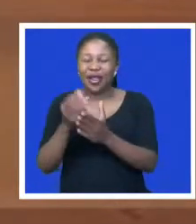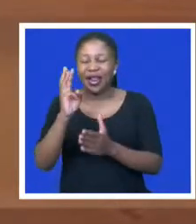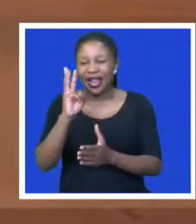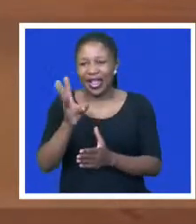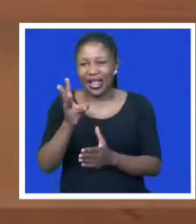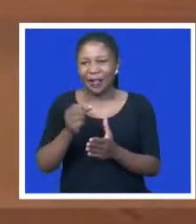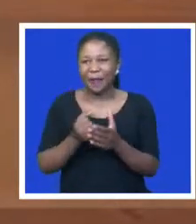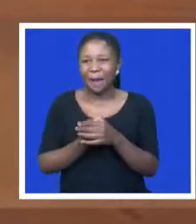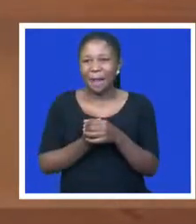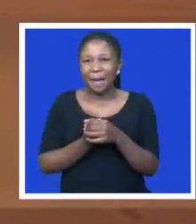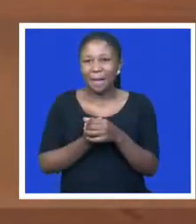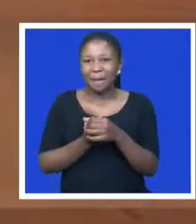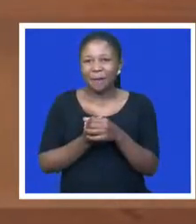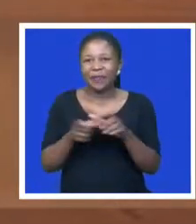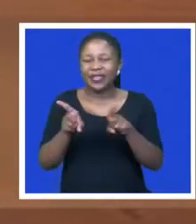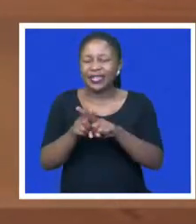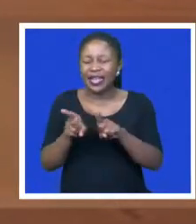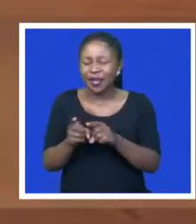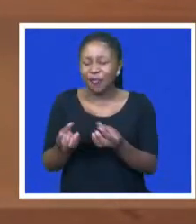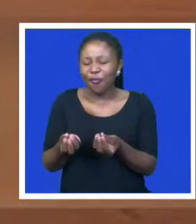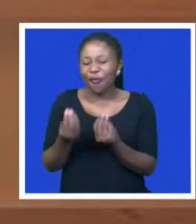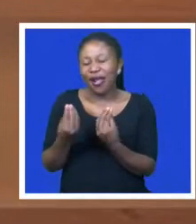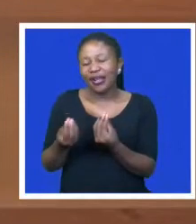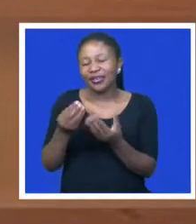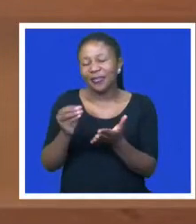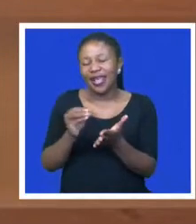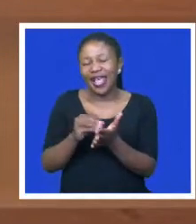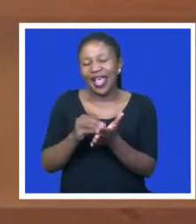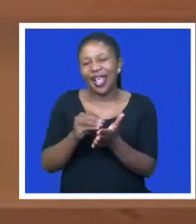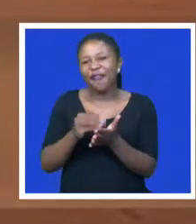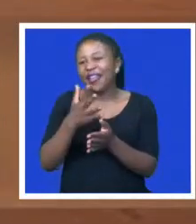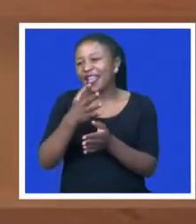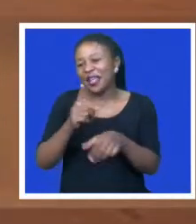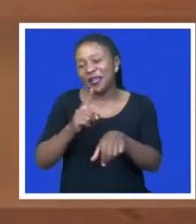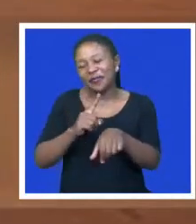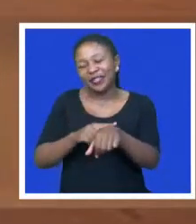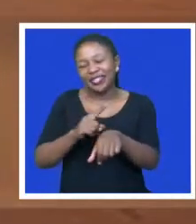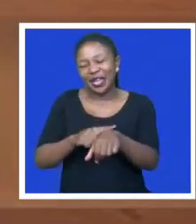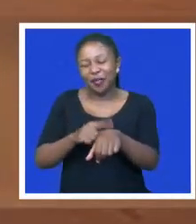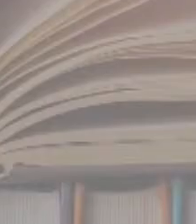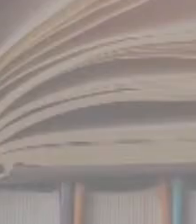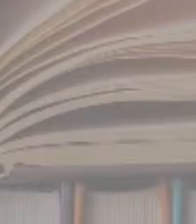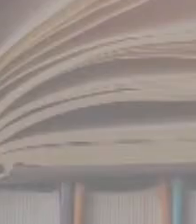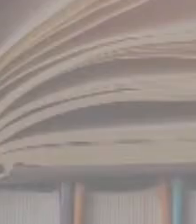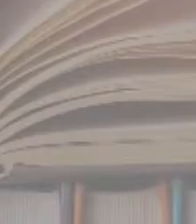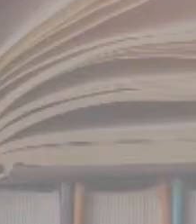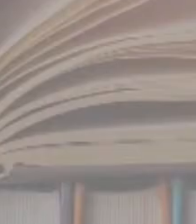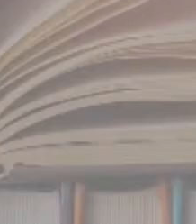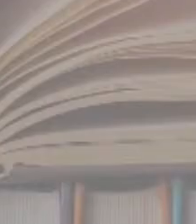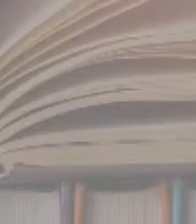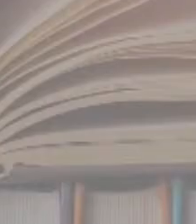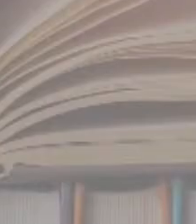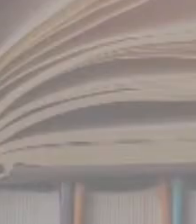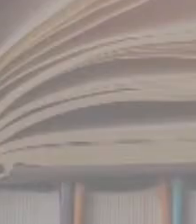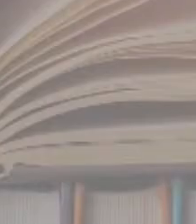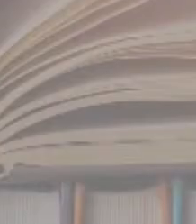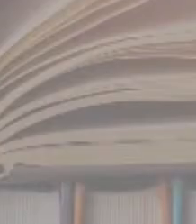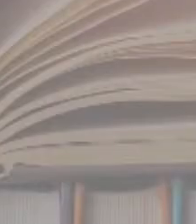reminder about our WhatsApp number that pops up on your screen from time to time. Please use it to text us.